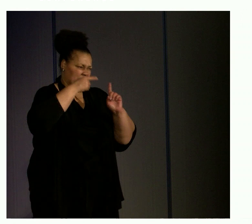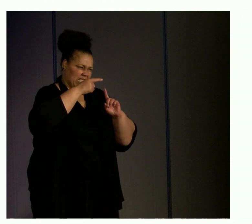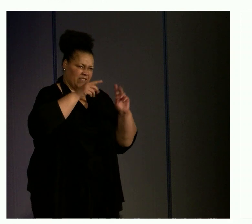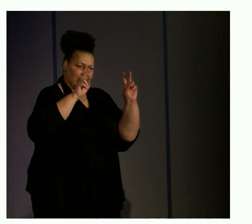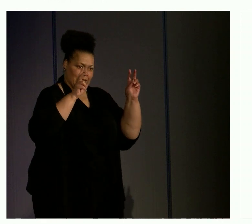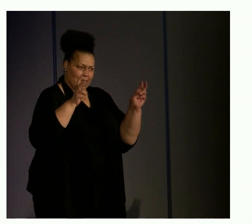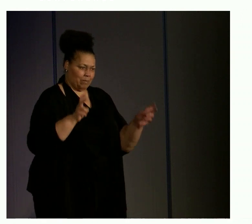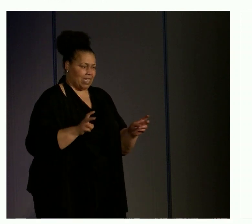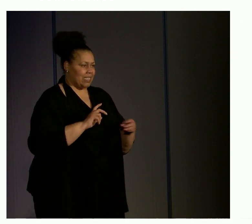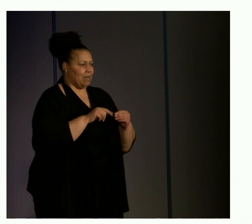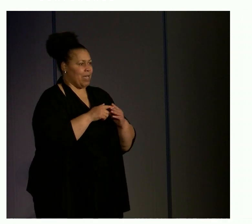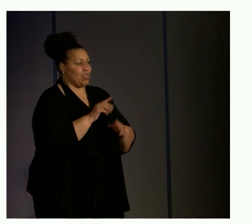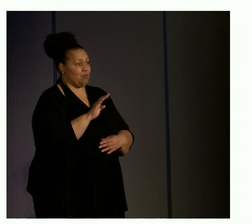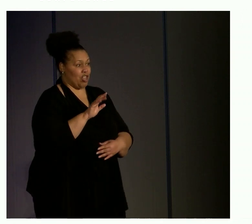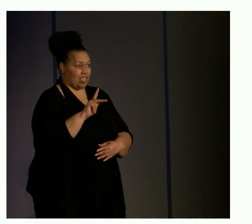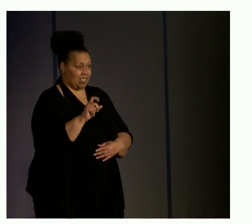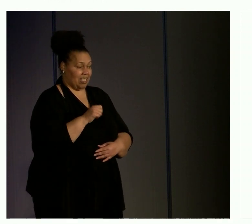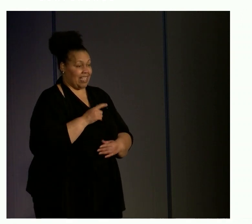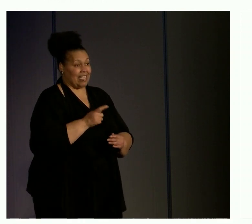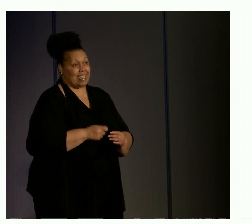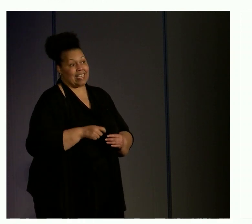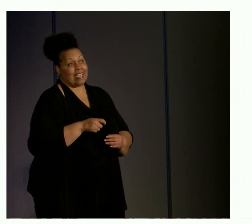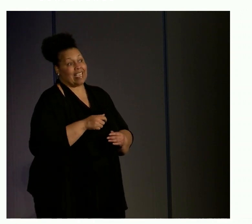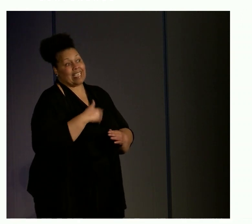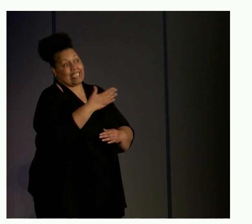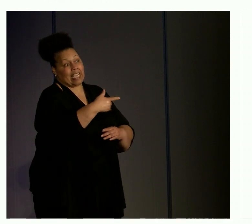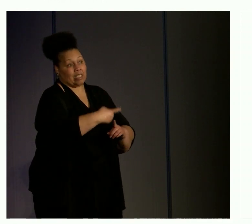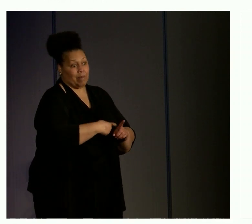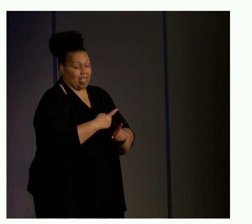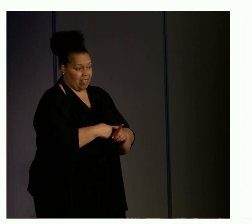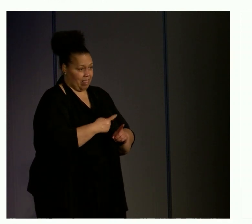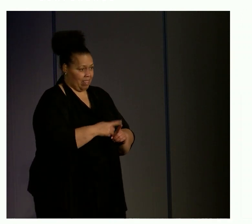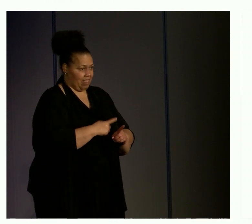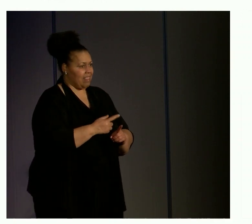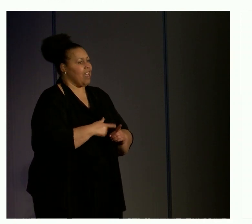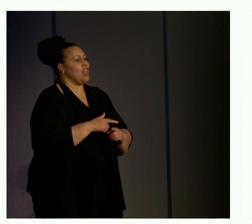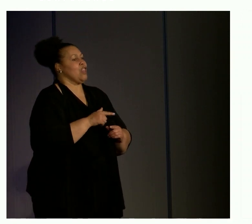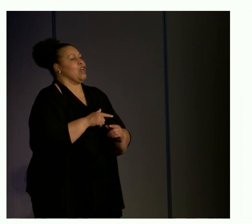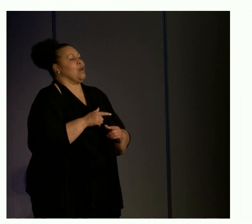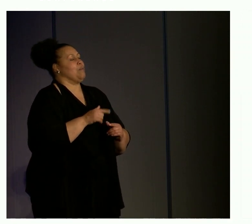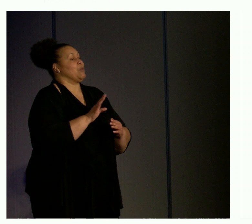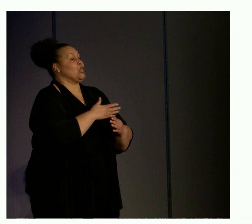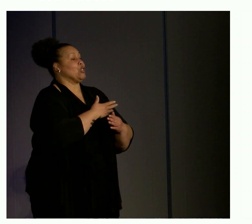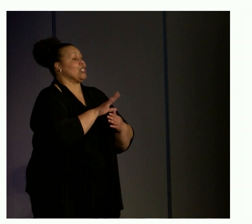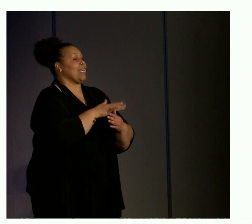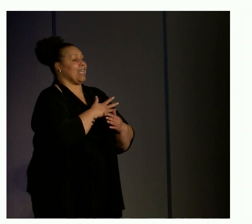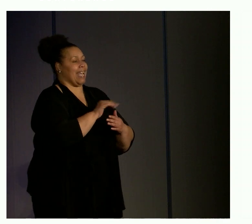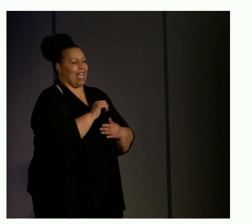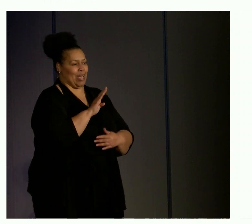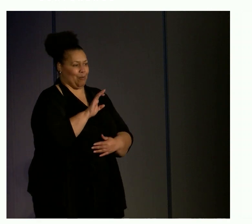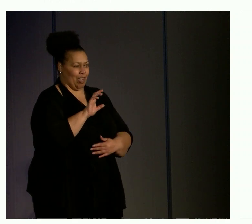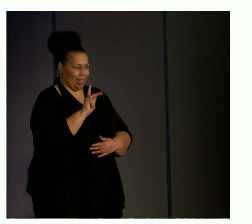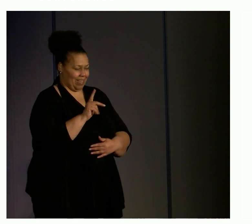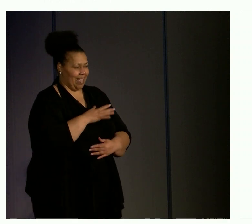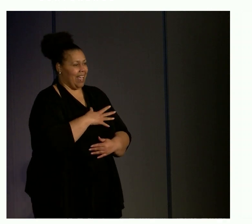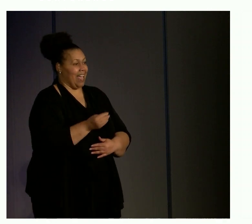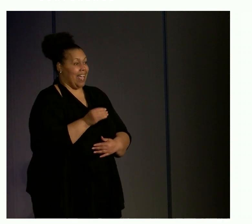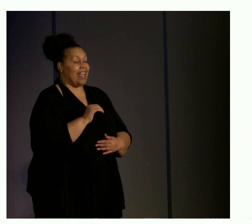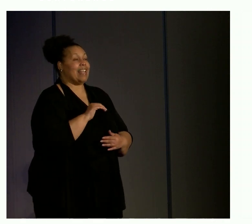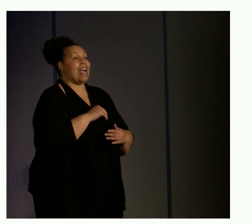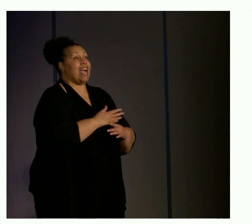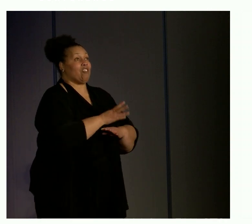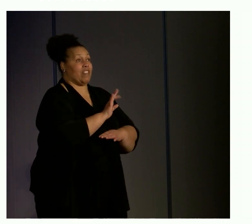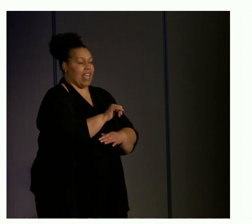Bricks. So next month will be music and Braille Bricks. After that, we'll have STEM and Braille Bricks. And in